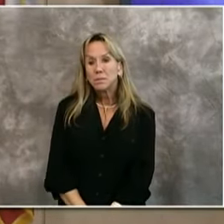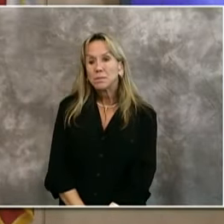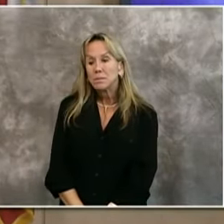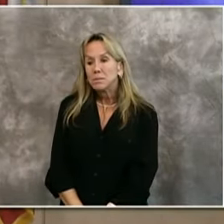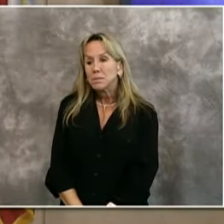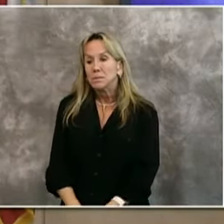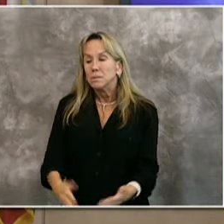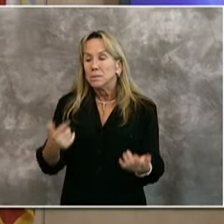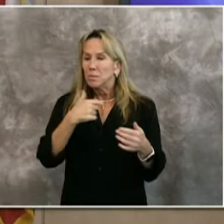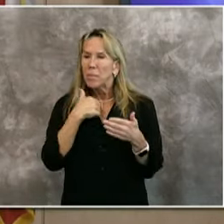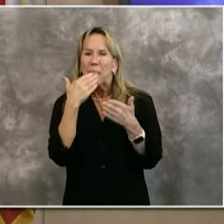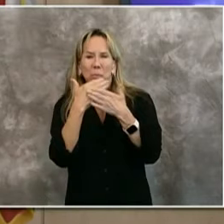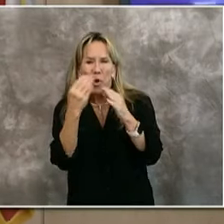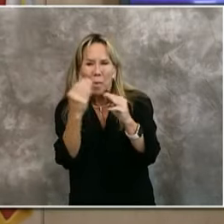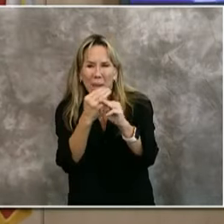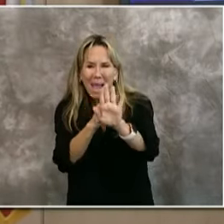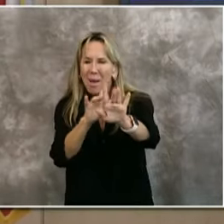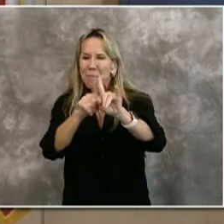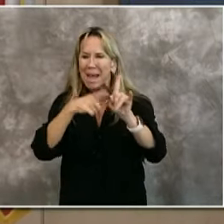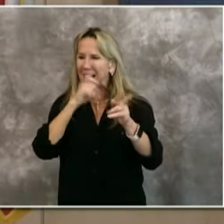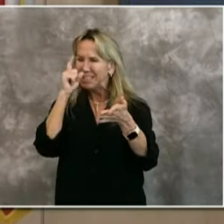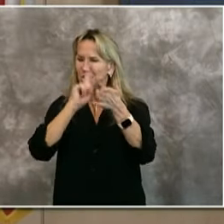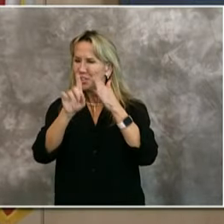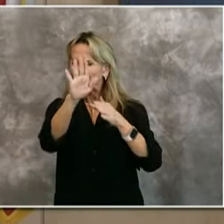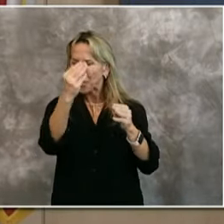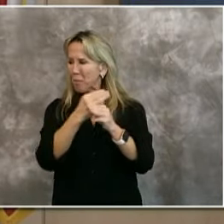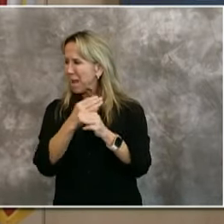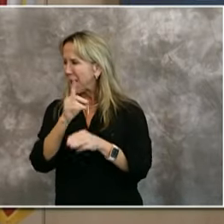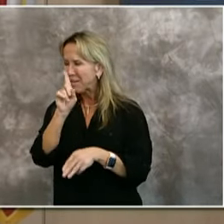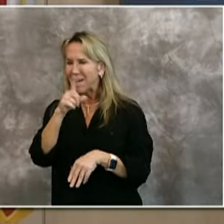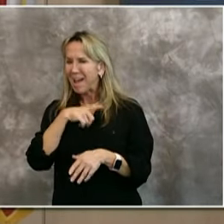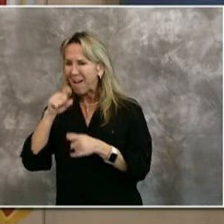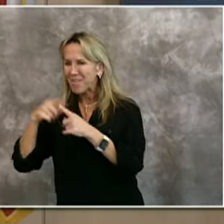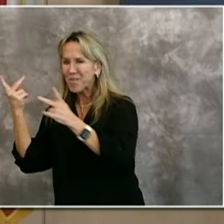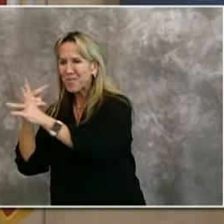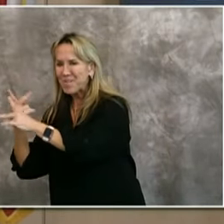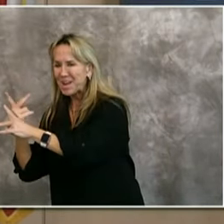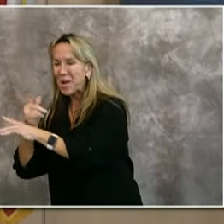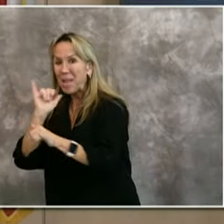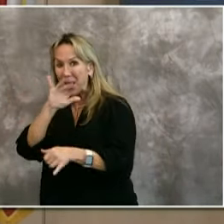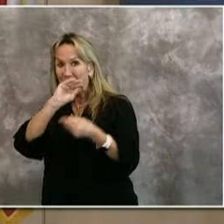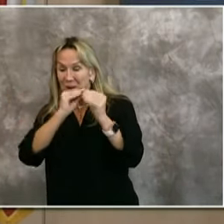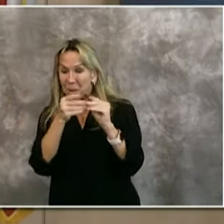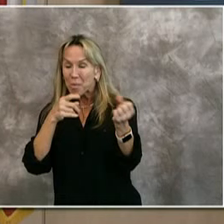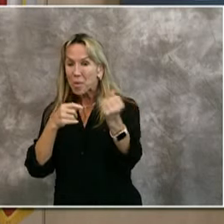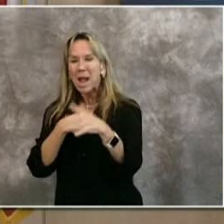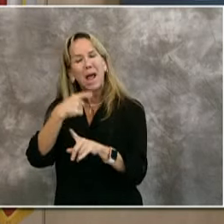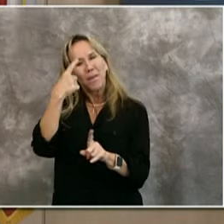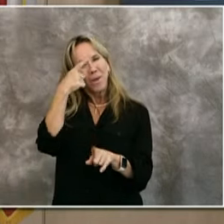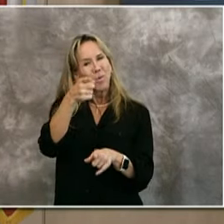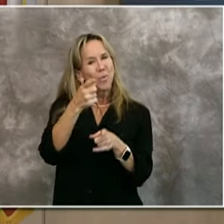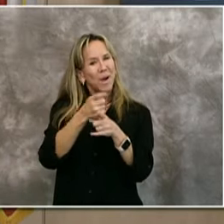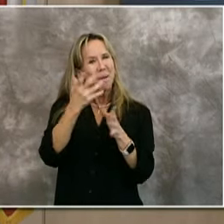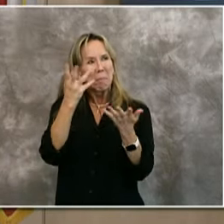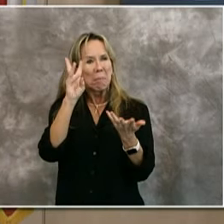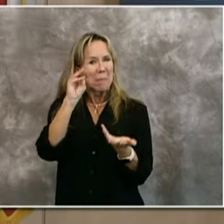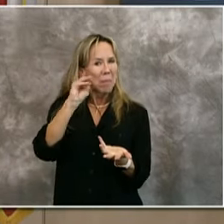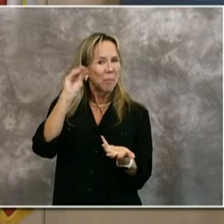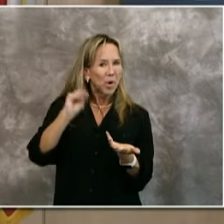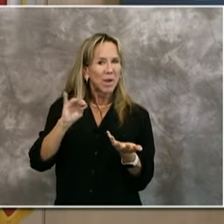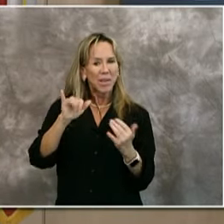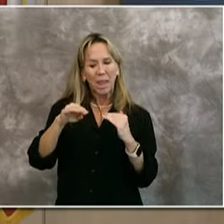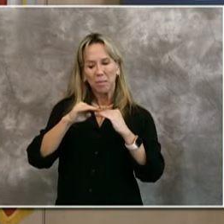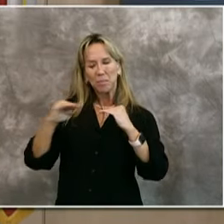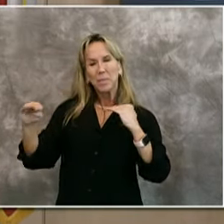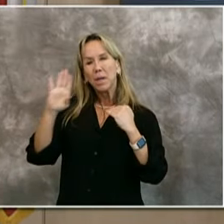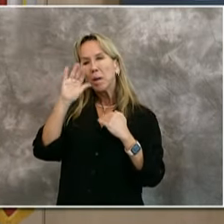You know, I'm good at math, but I'm going to have to check your math, okay? So let me get back to you on that specific number. I'm pretty sure that 60% is of the